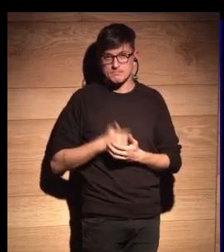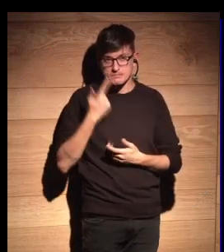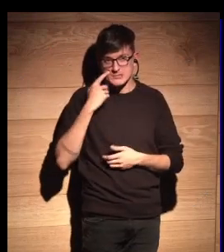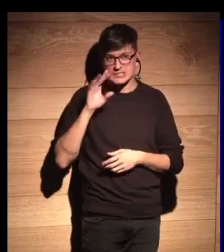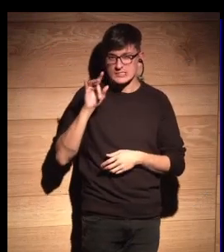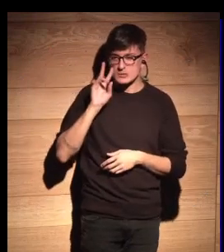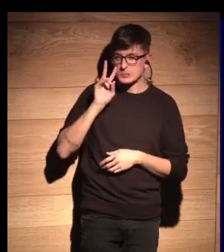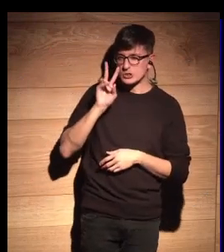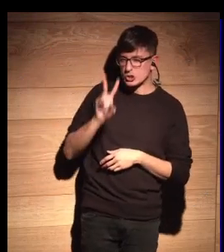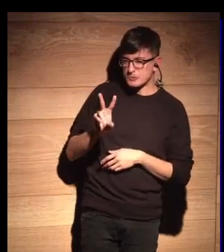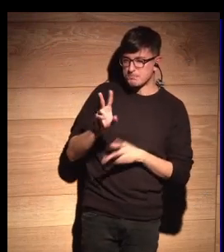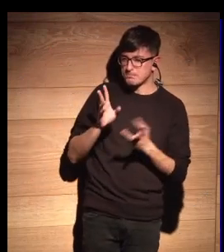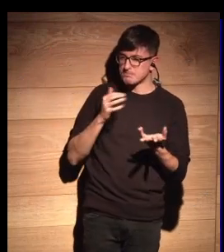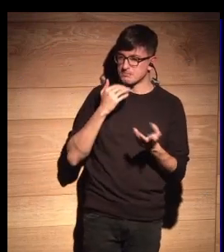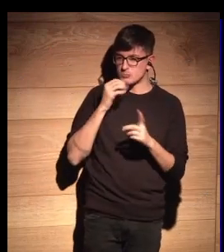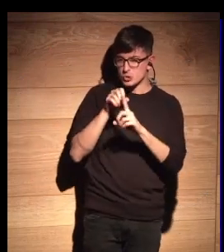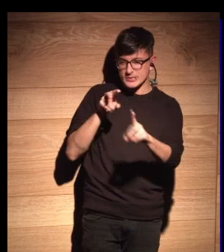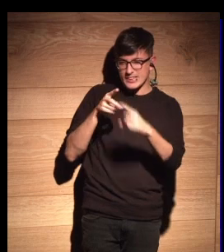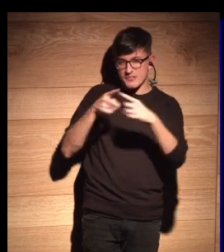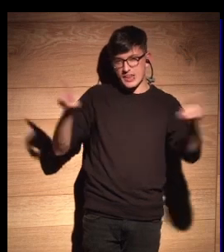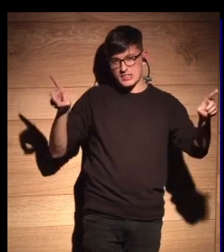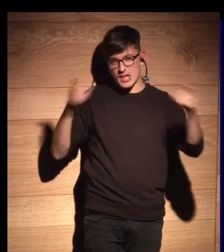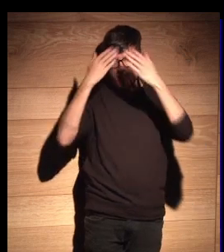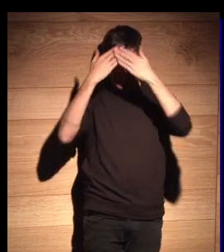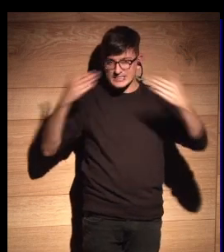not all war and